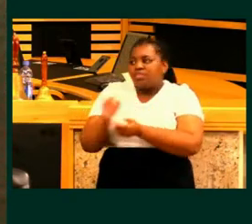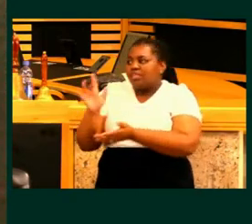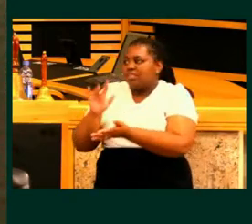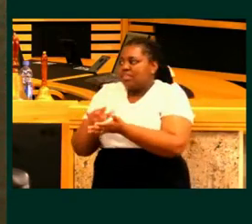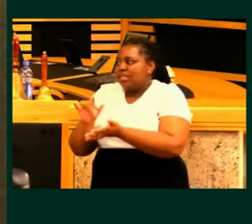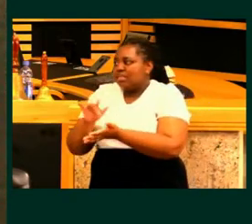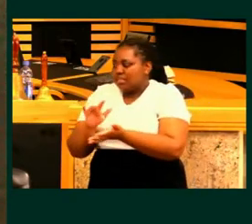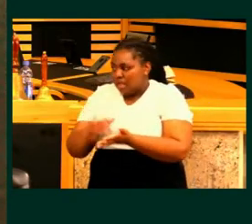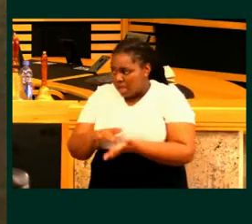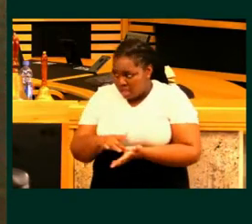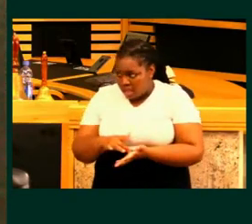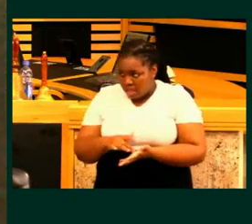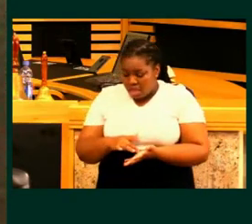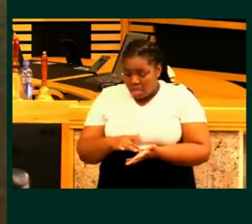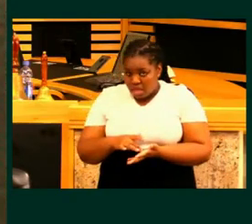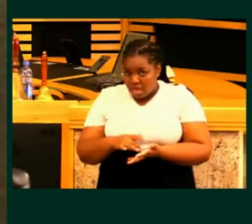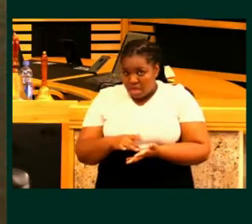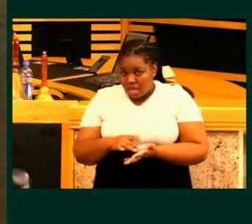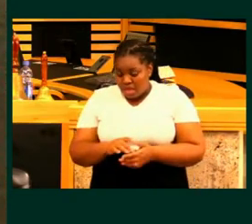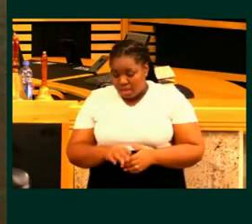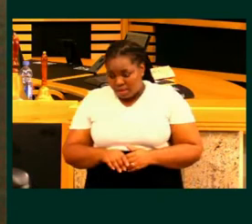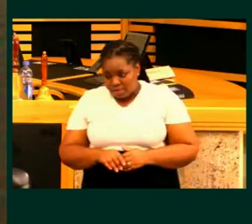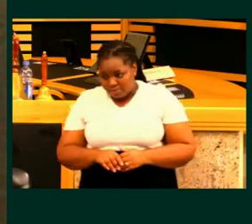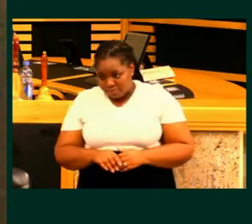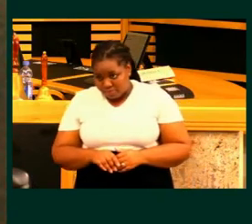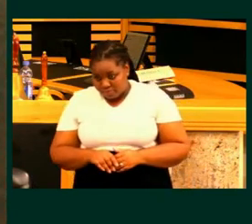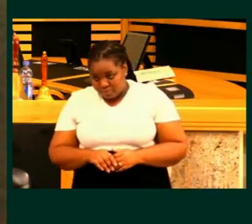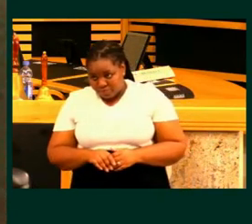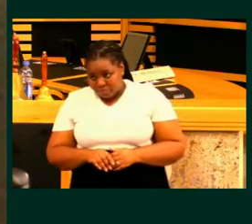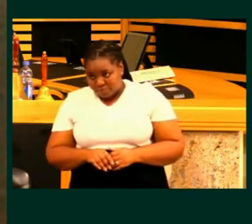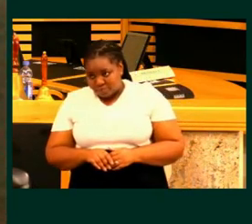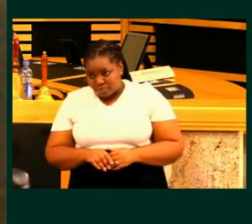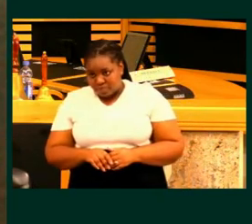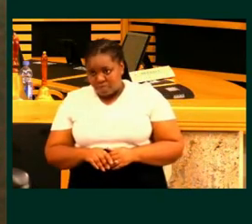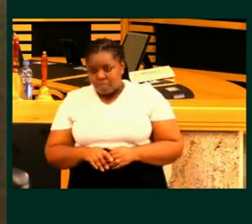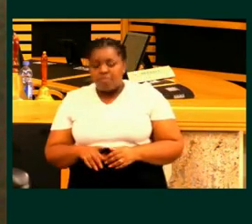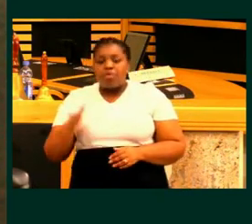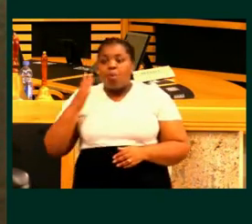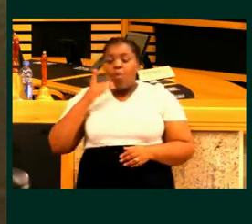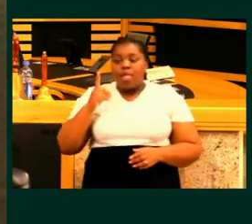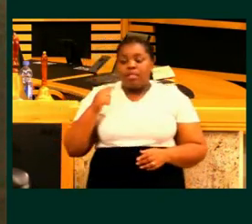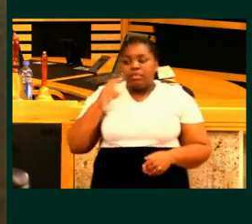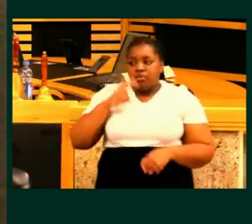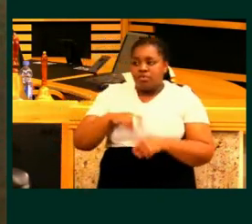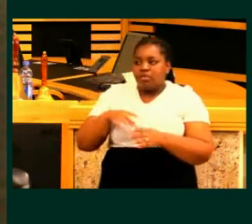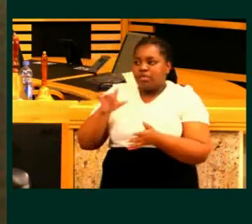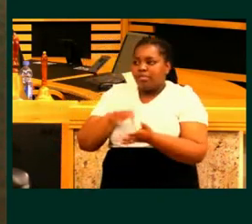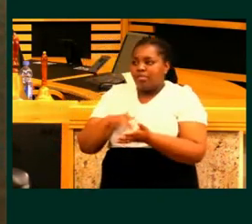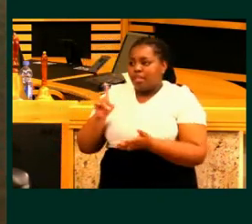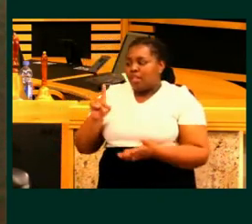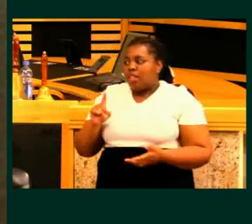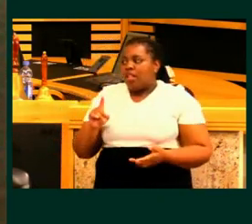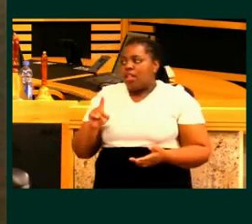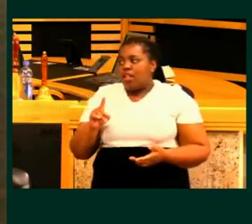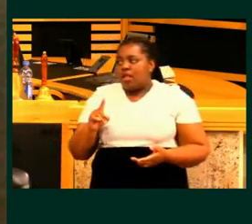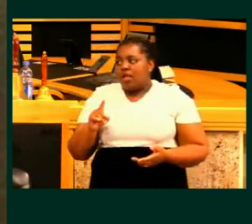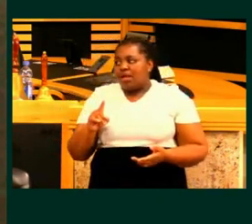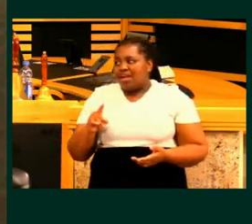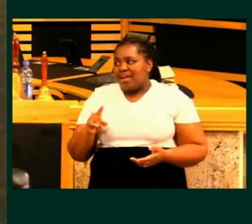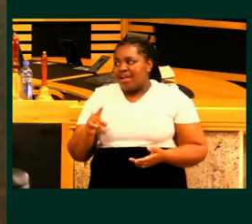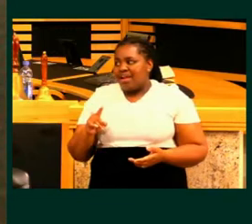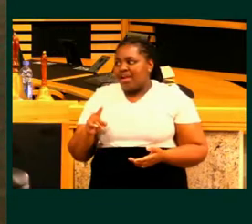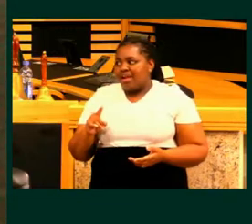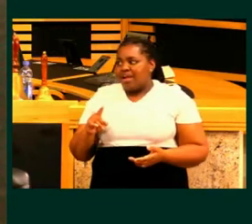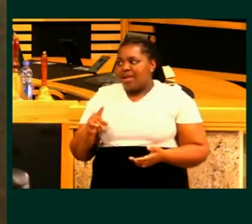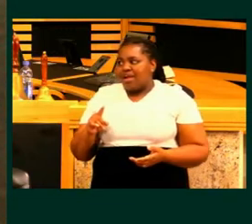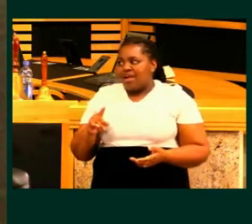is coming when when when it when it comes to centers is already up and it Al it only comes